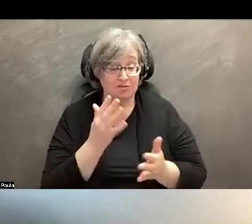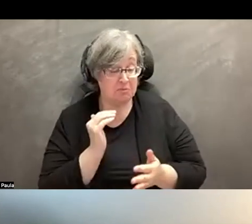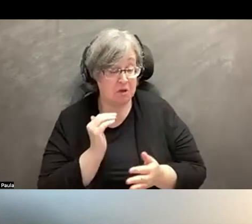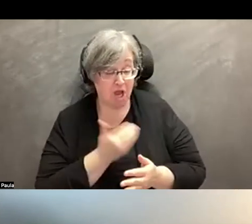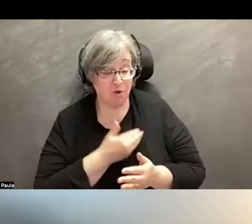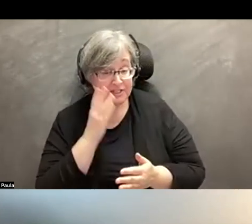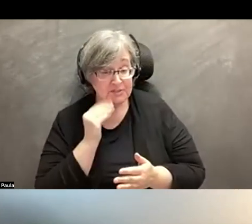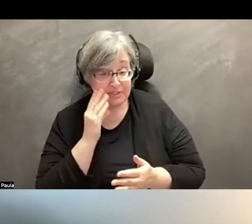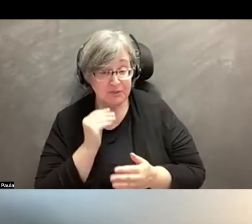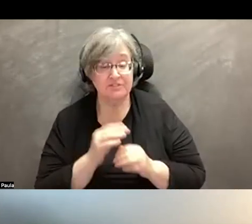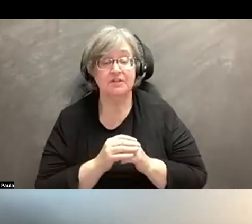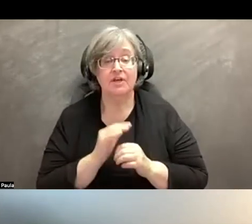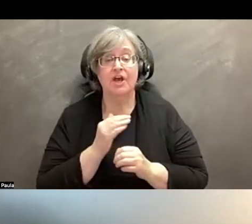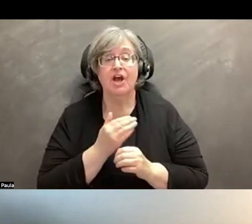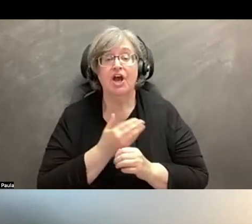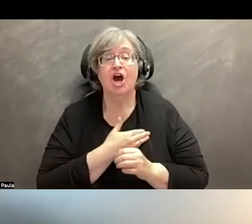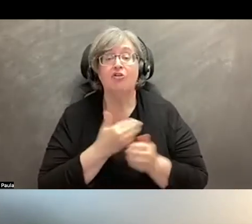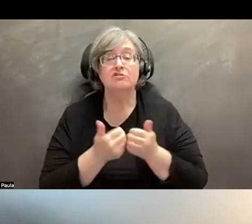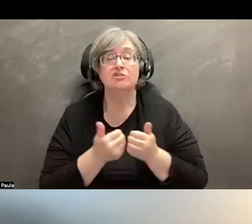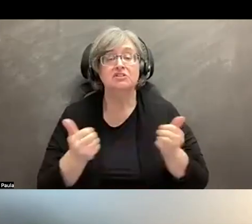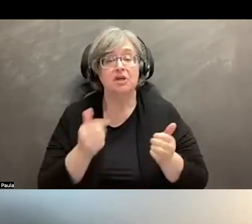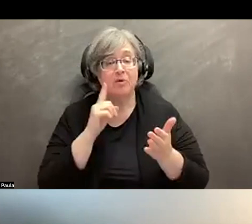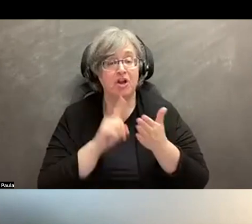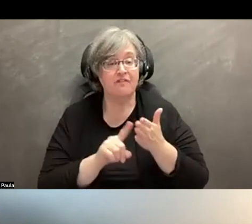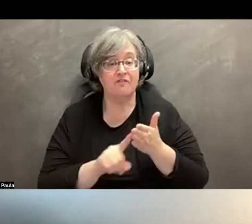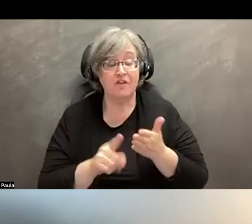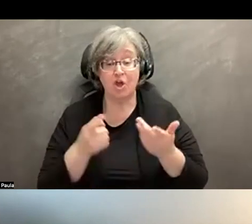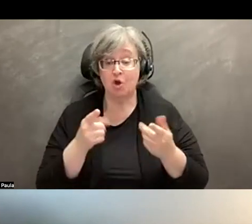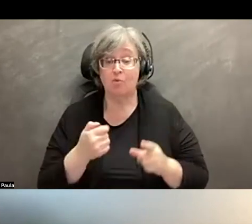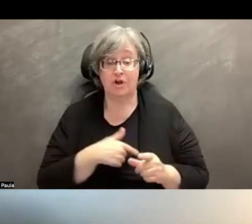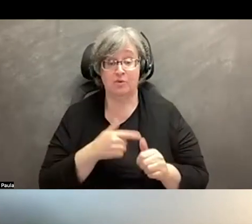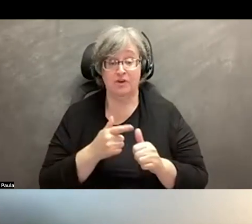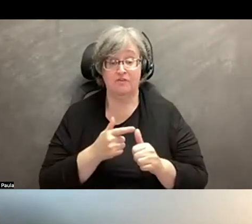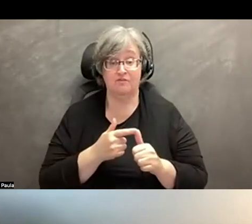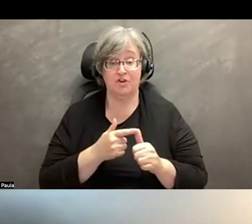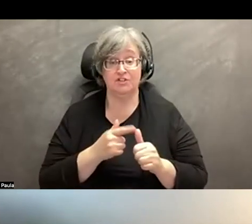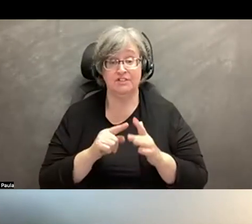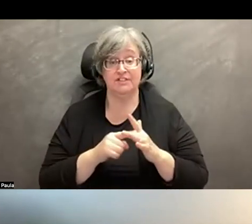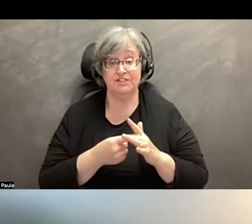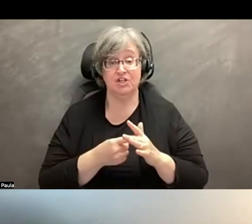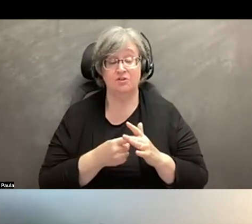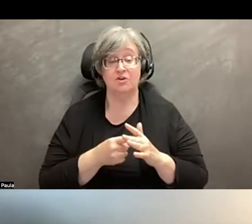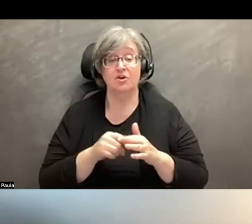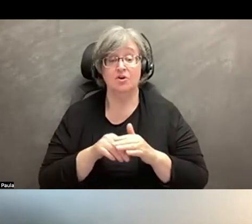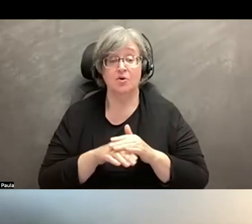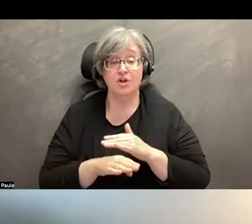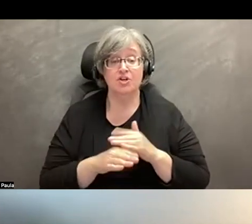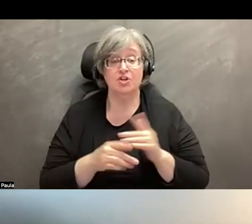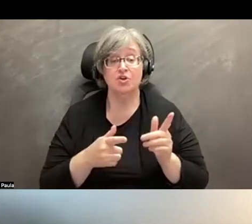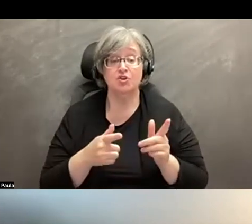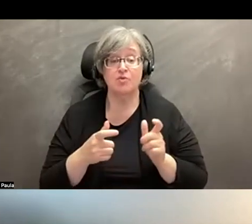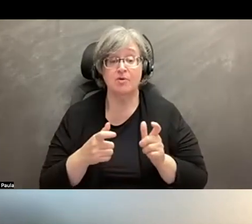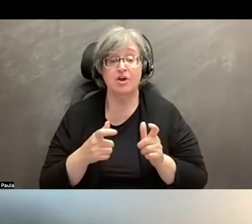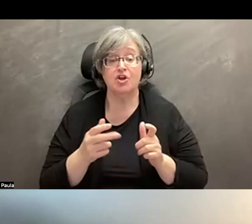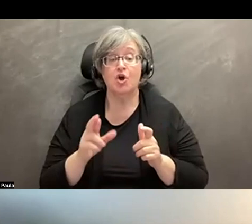experience and our independent evaluation when we first started moving into the rapid rehousing world